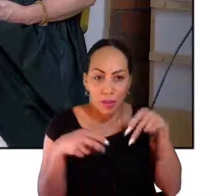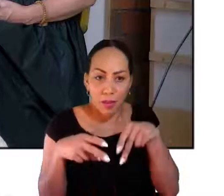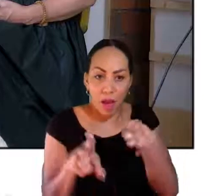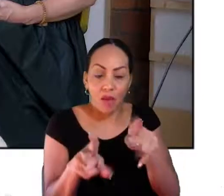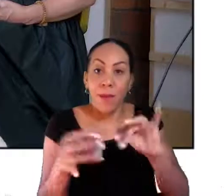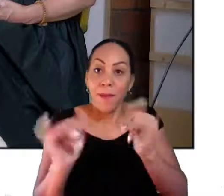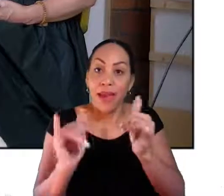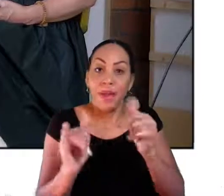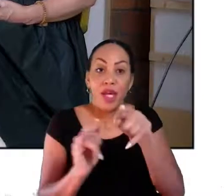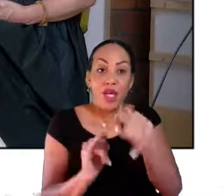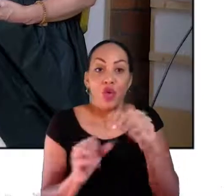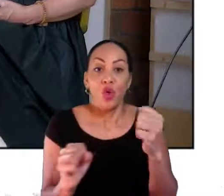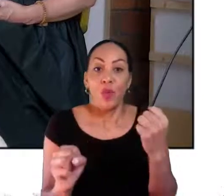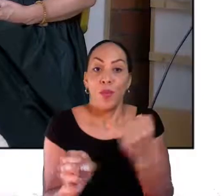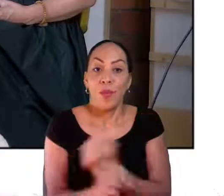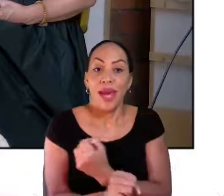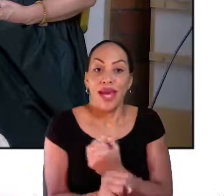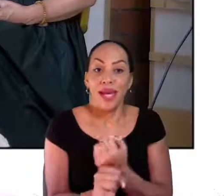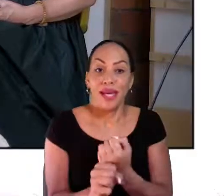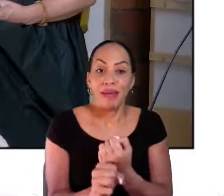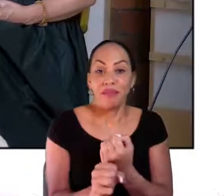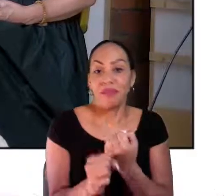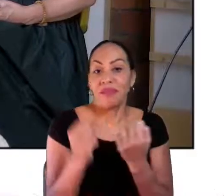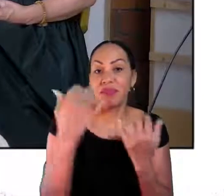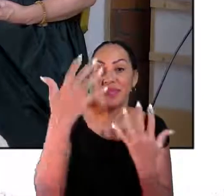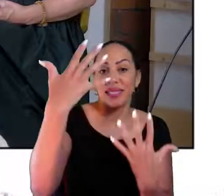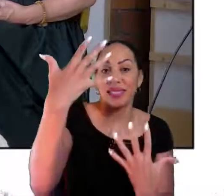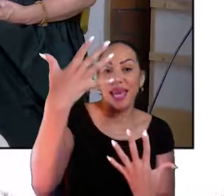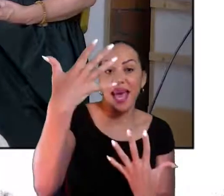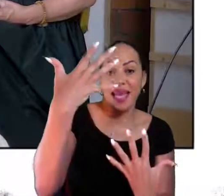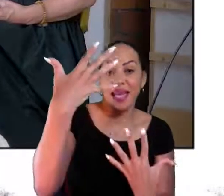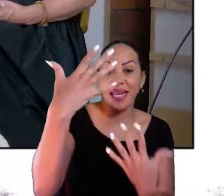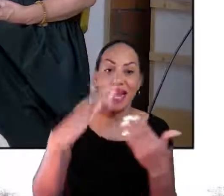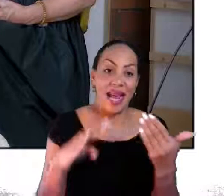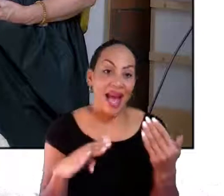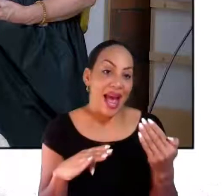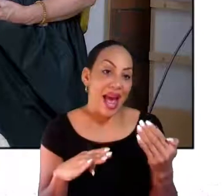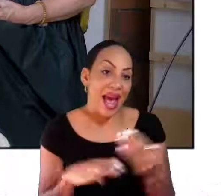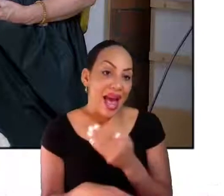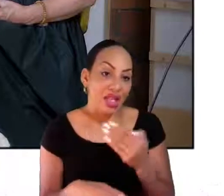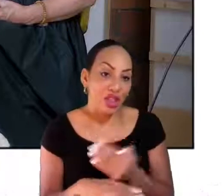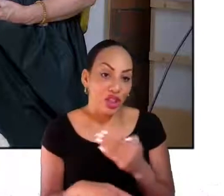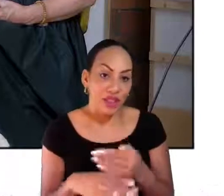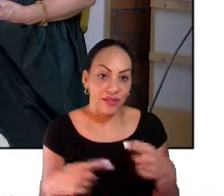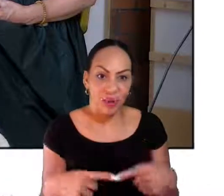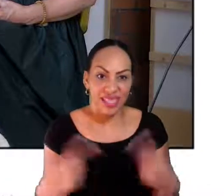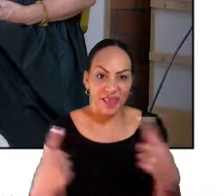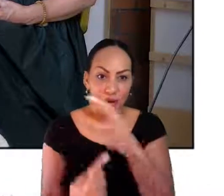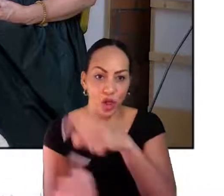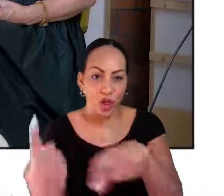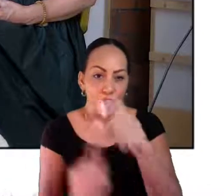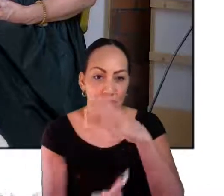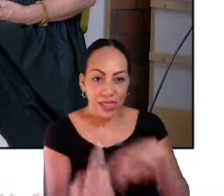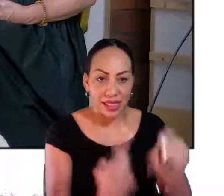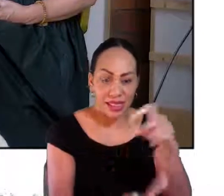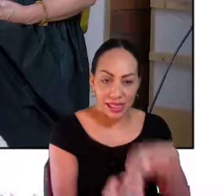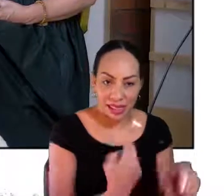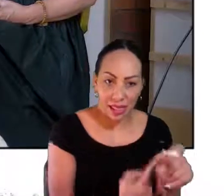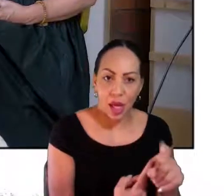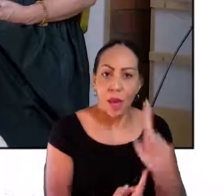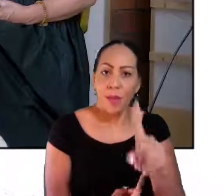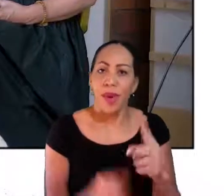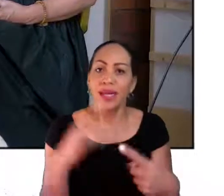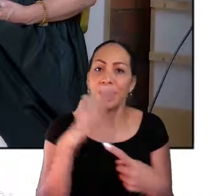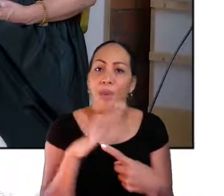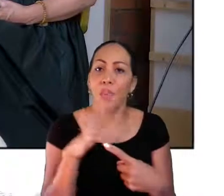different people, say, different communities, but it's the questions that you ask to build those actions that I think are important. The